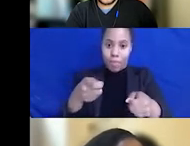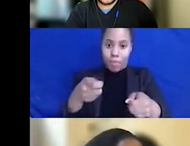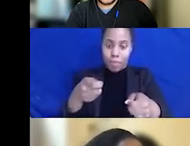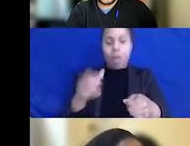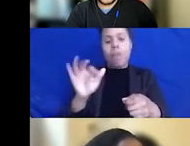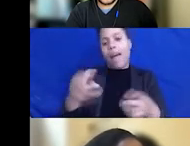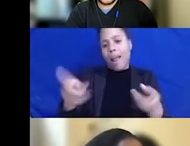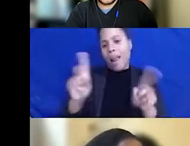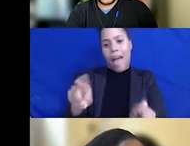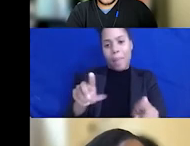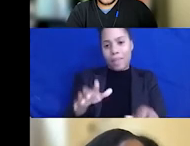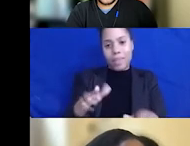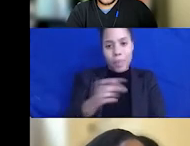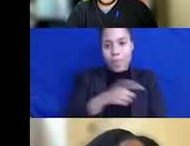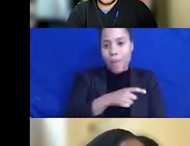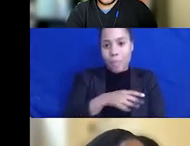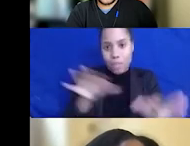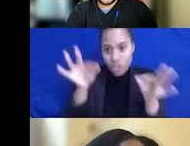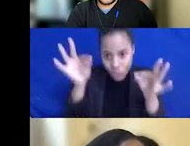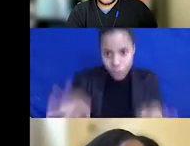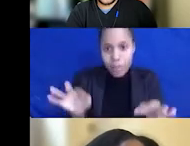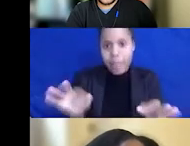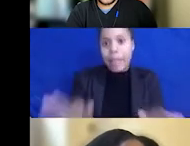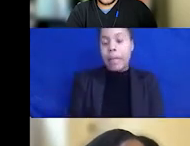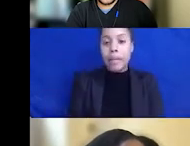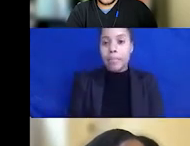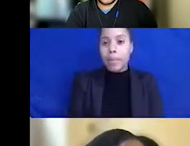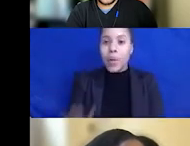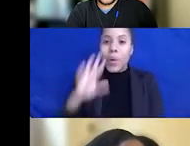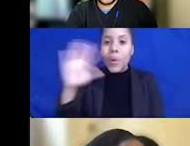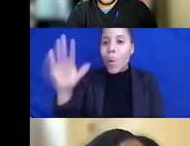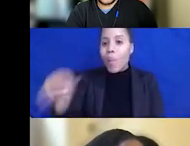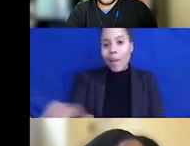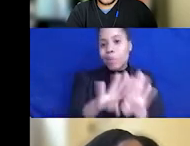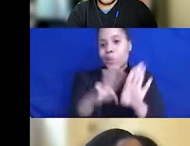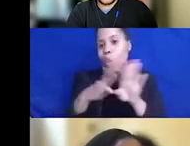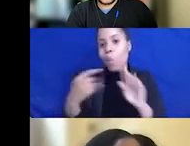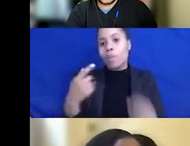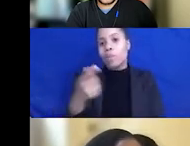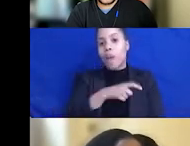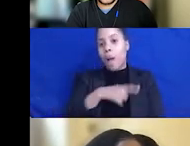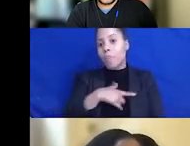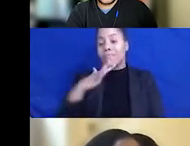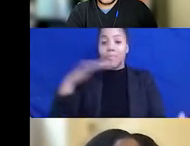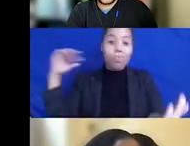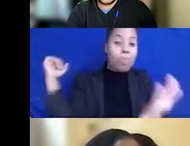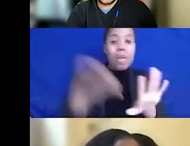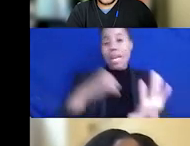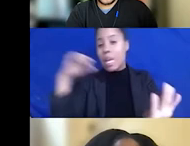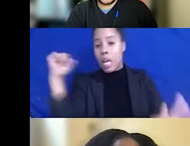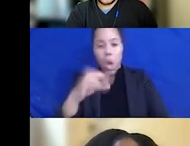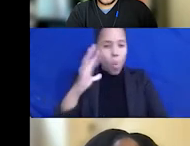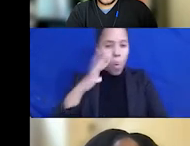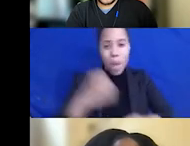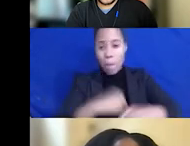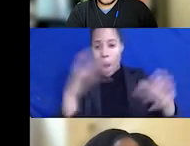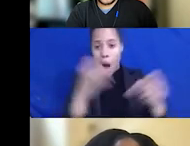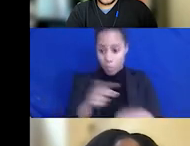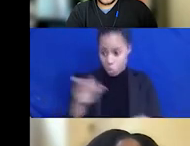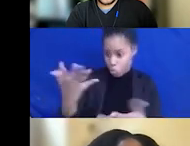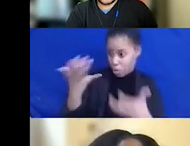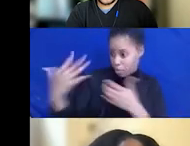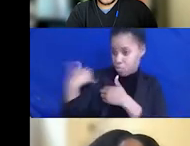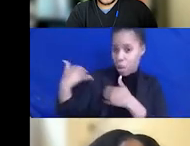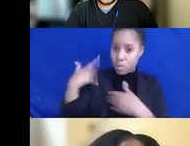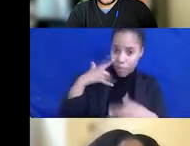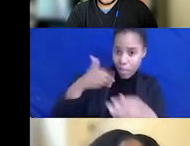happens with cops. You know, they're beating down the doors. They're like, there's gonna be a bomb. Like, do you wanna be responsible for the next bomb? Like